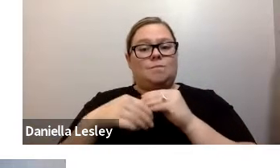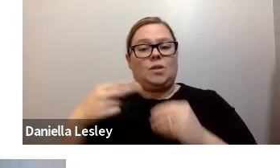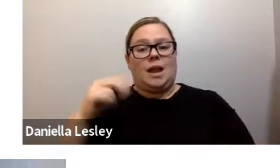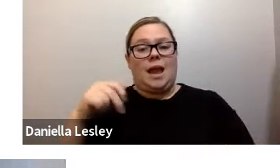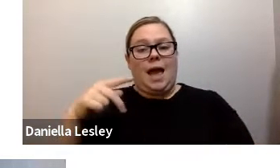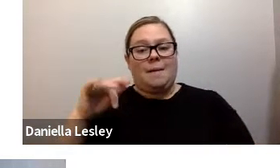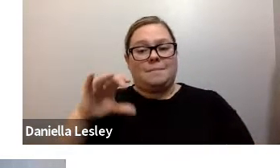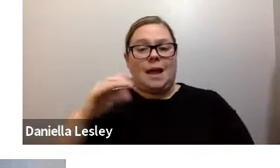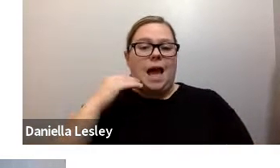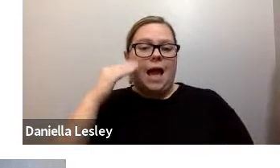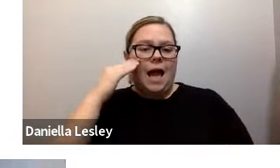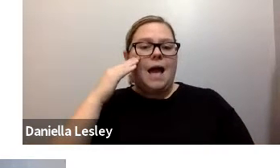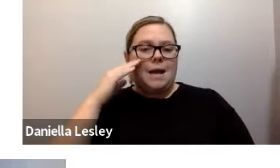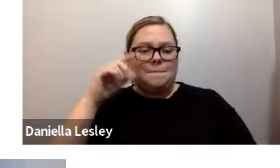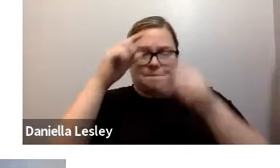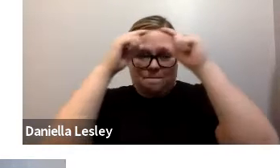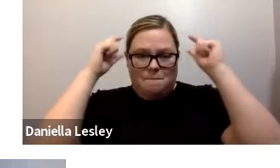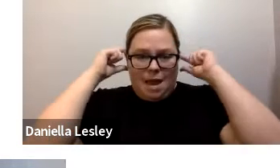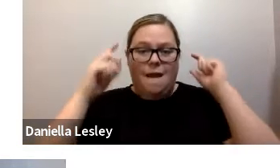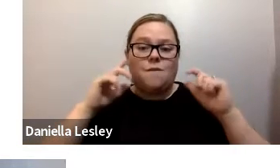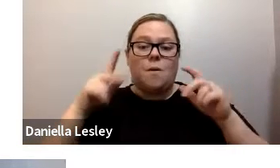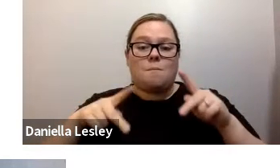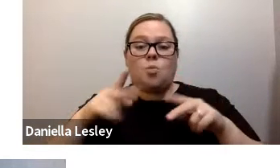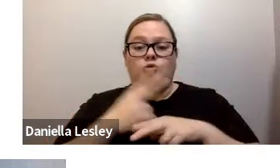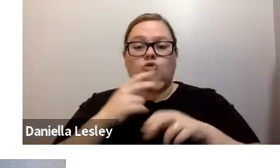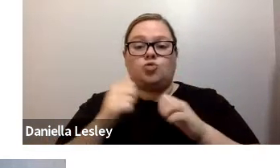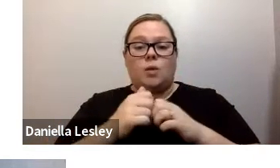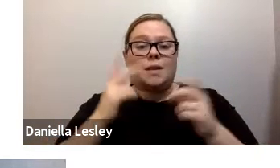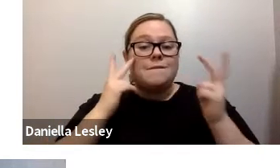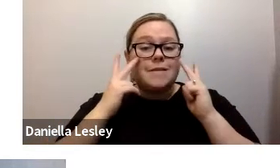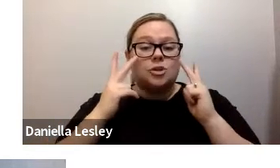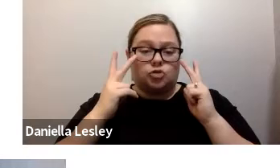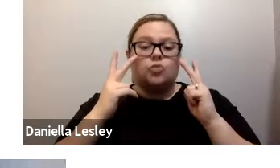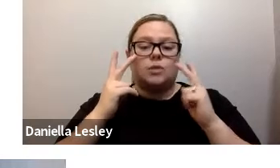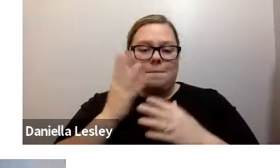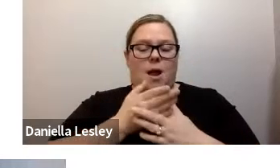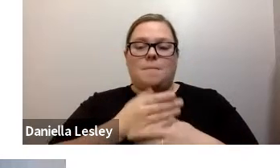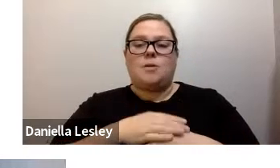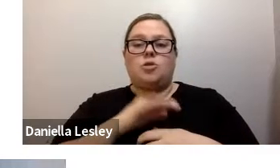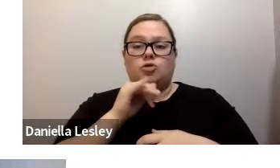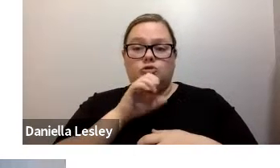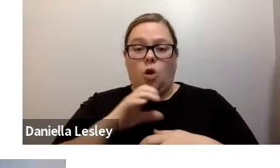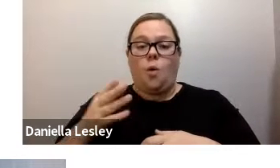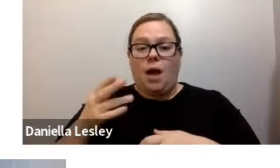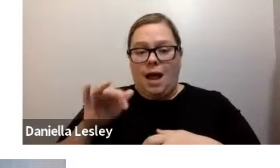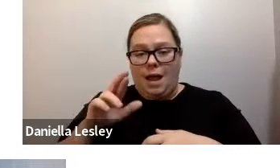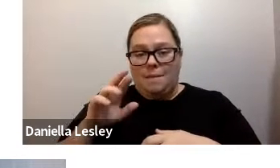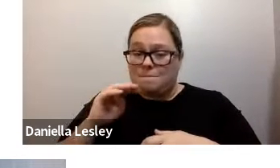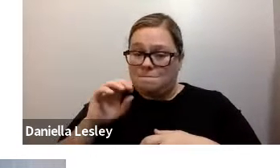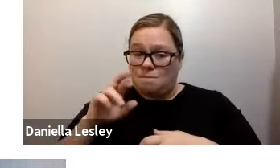headband for use by persons with visual impairments. And Joe Moore has subsequently been hired into the